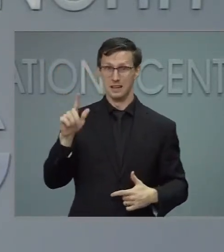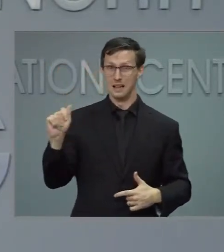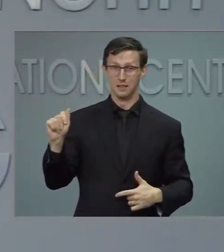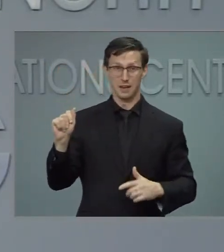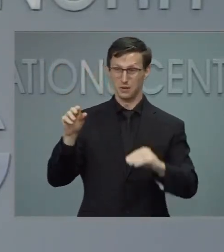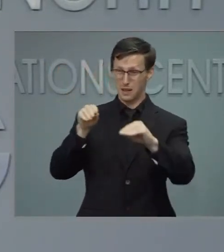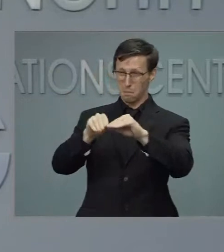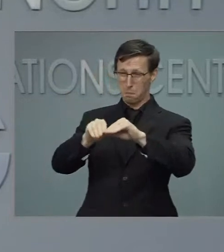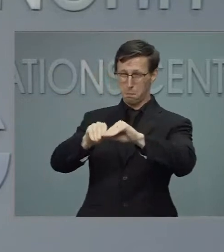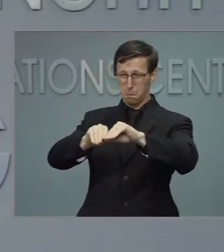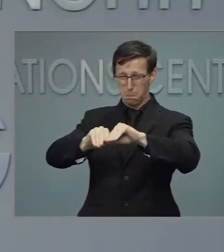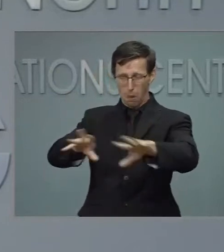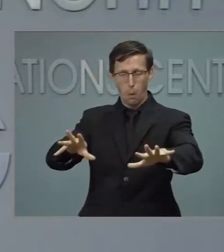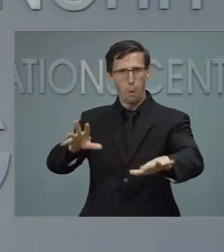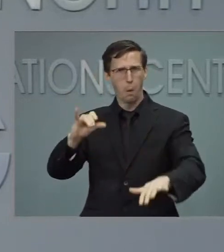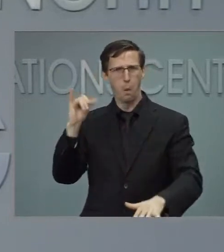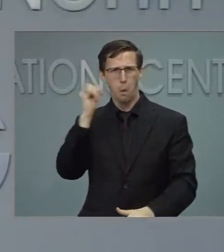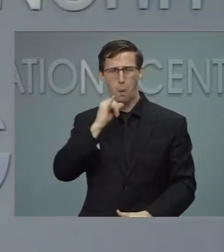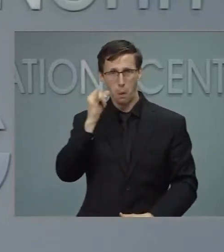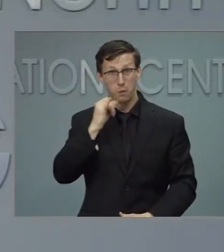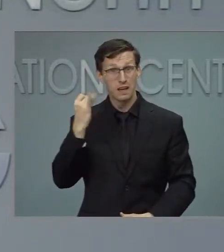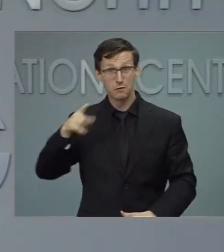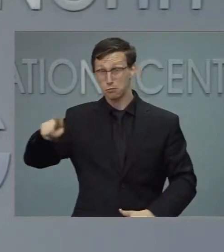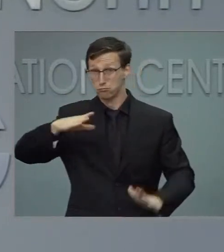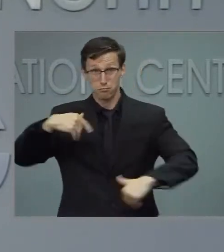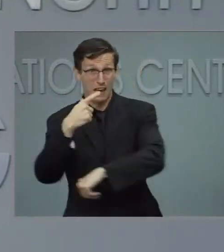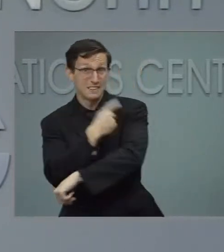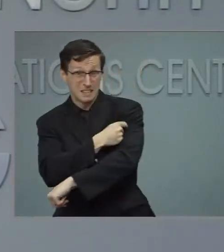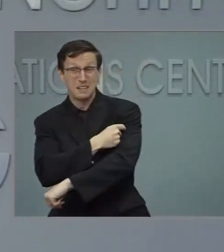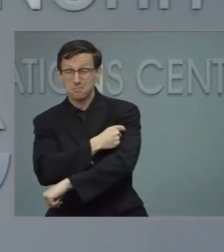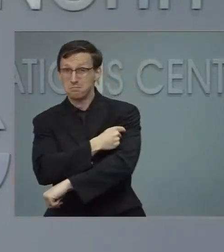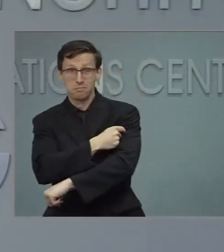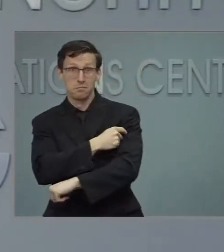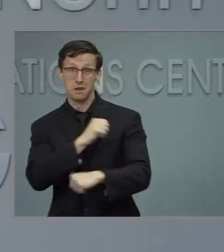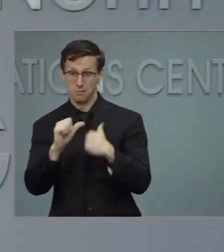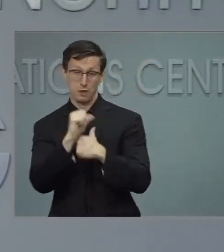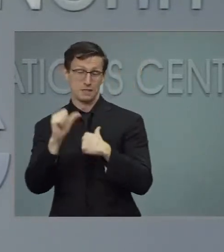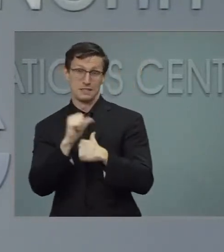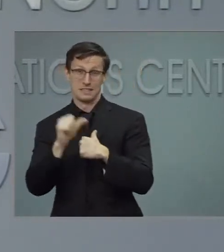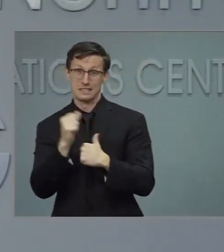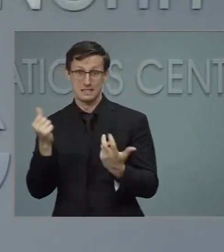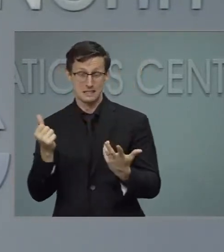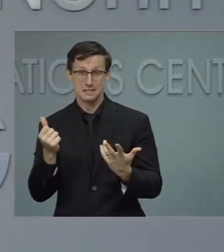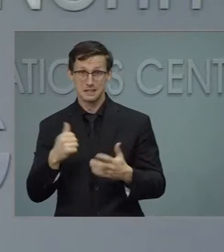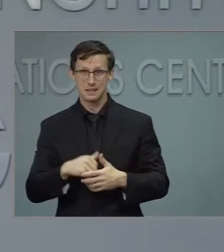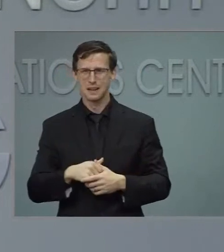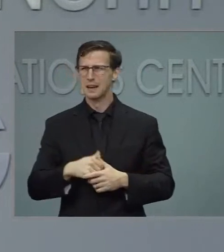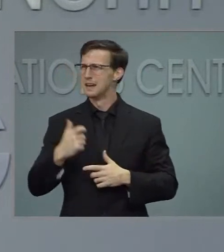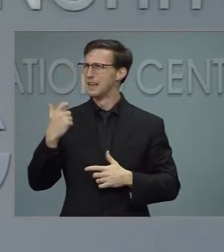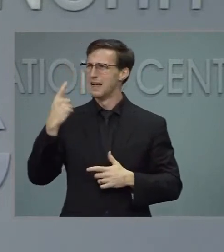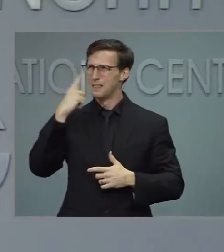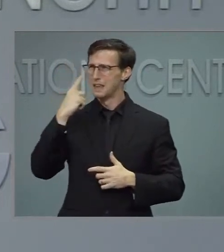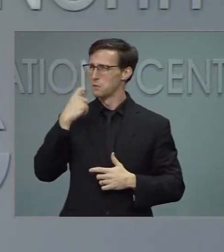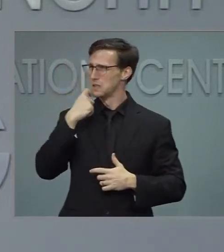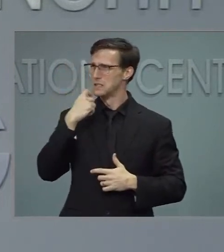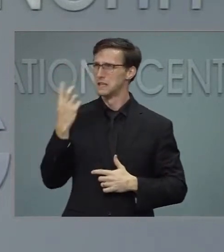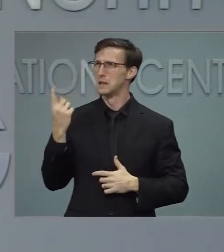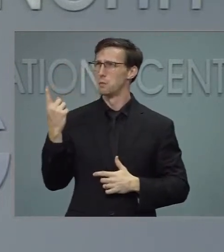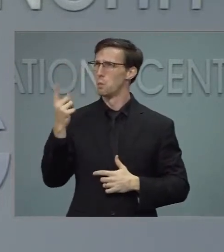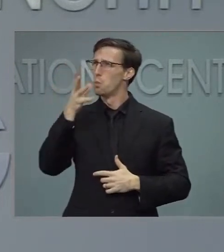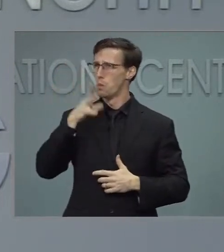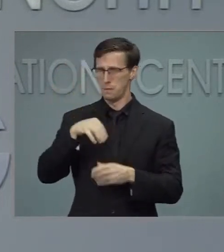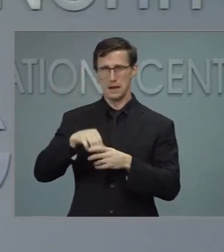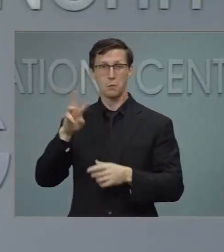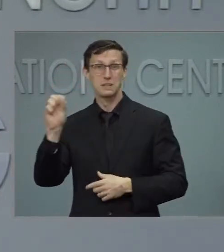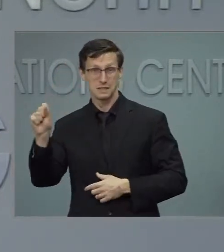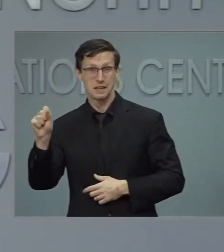at risk if you are unvaccinated. I talked to a woman, I think it was in Winston-Salem. I